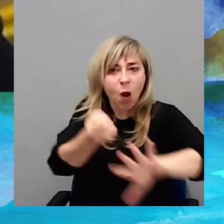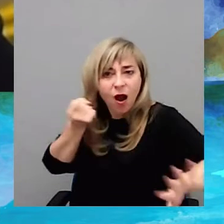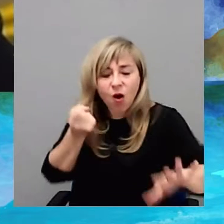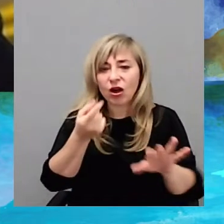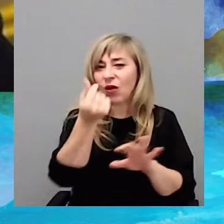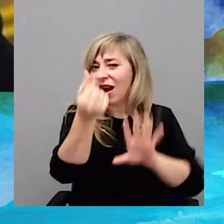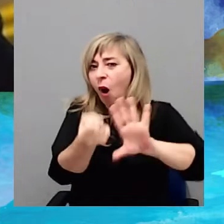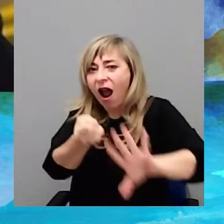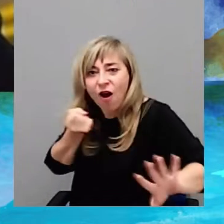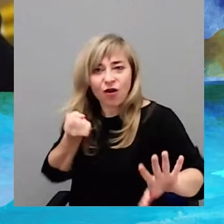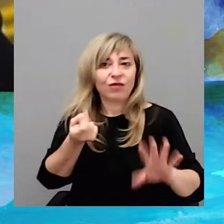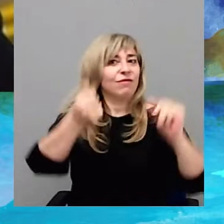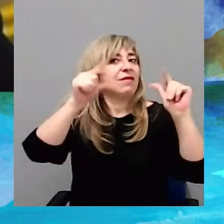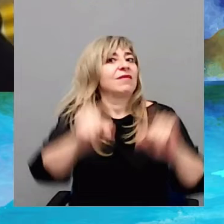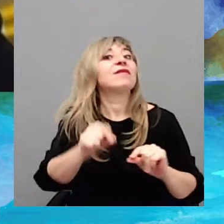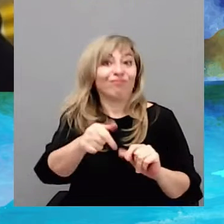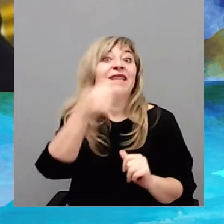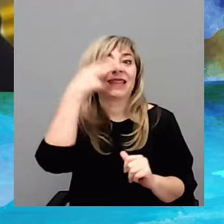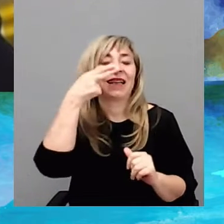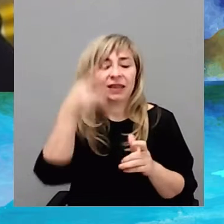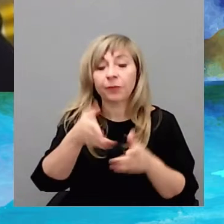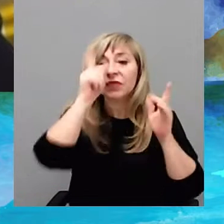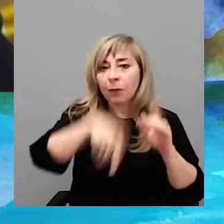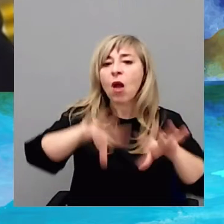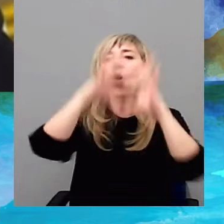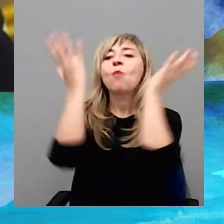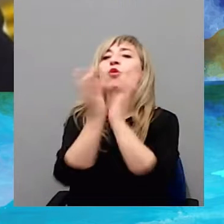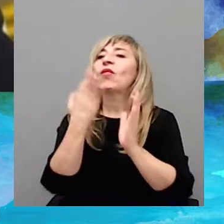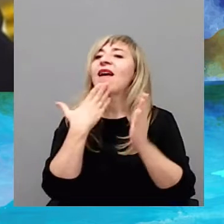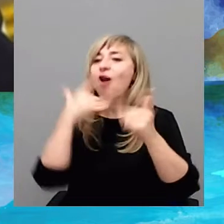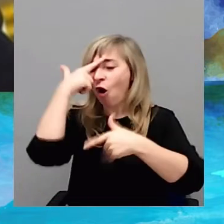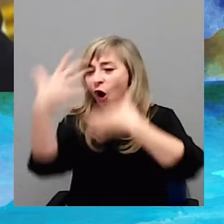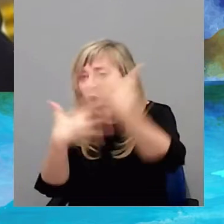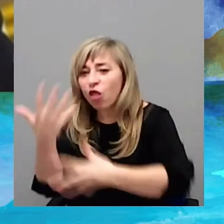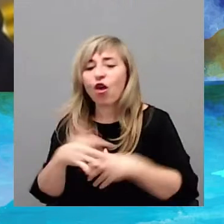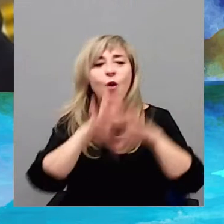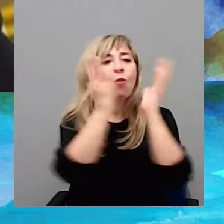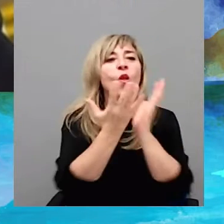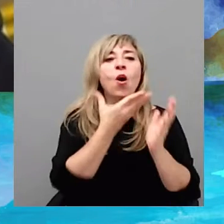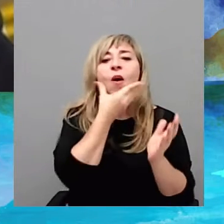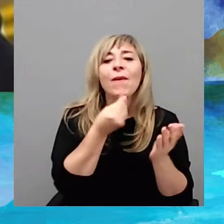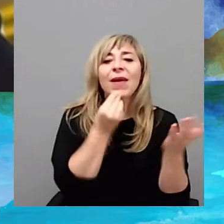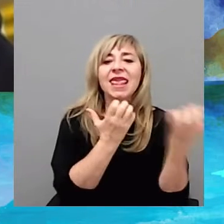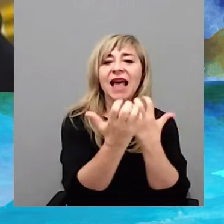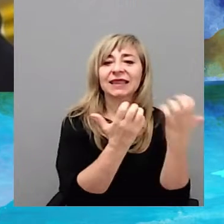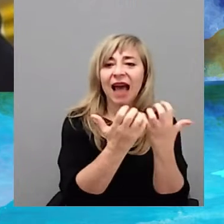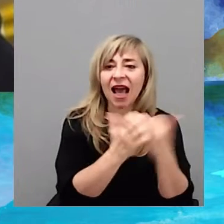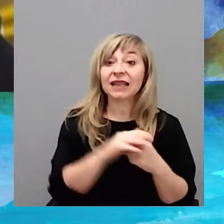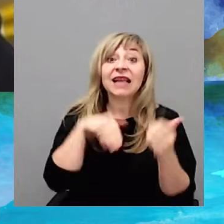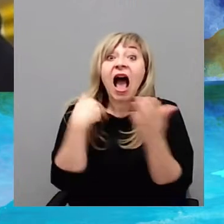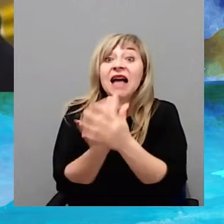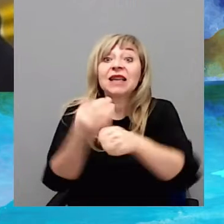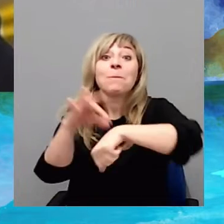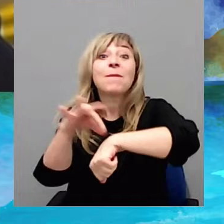cost, and also in the world of entertainment, fine arts, and even in